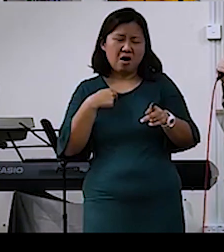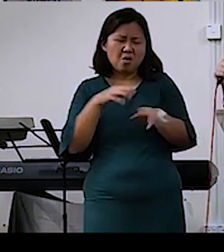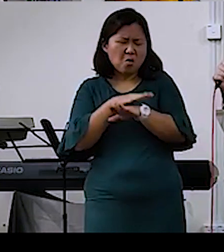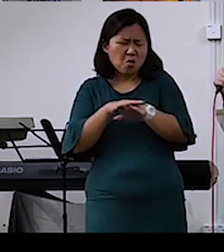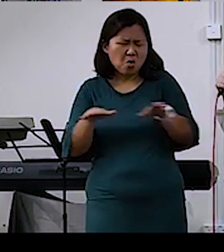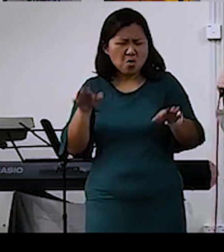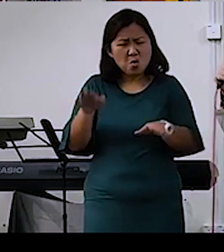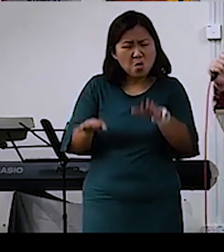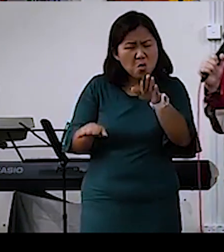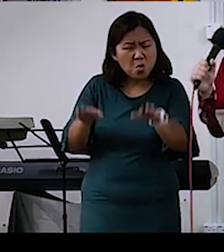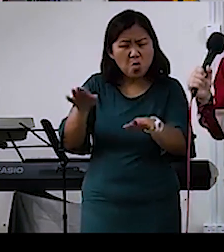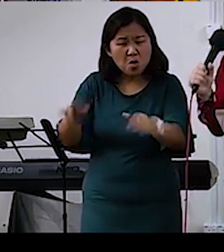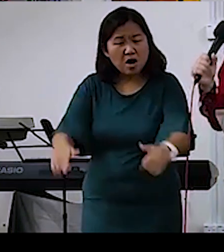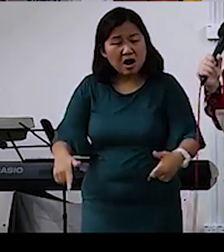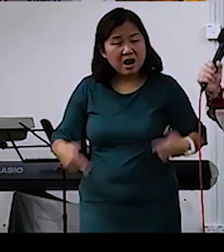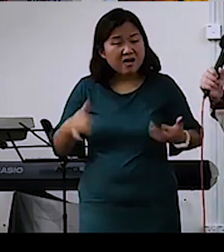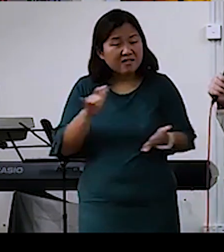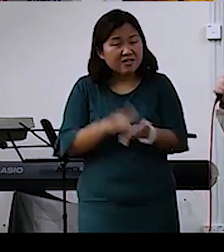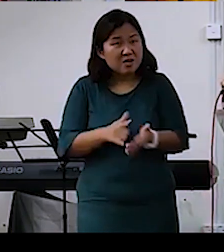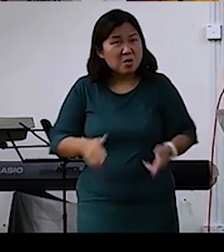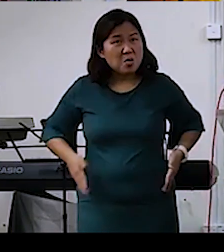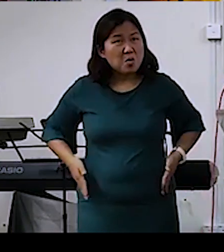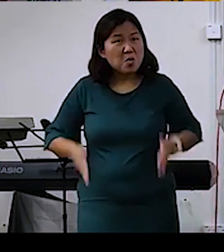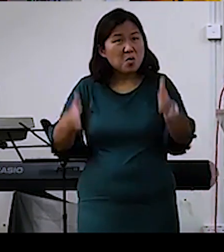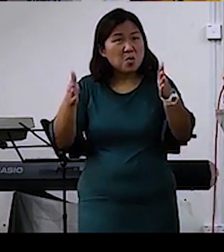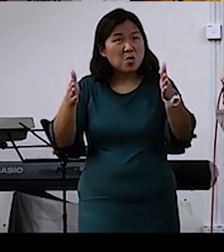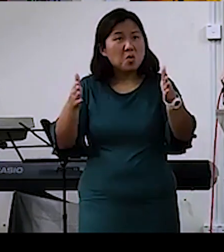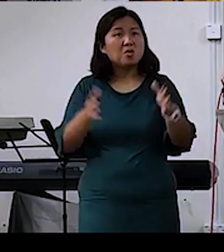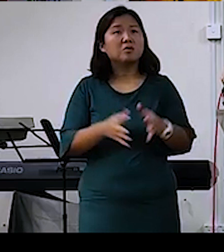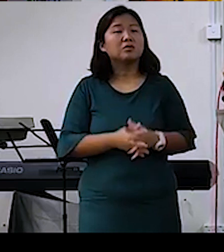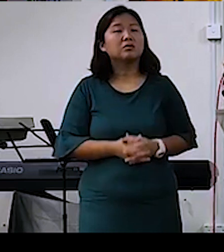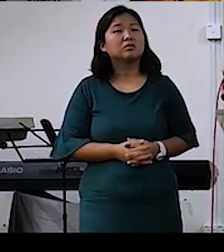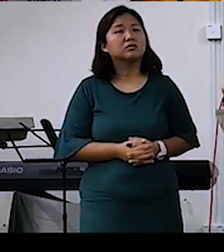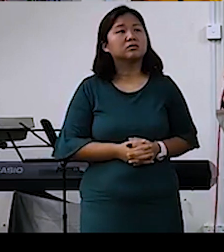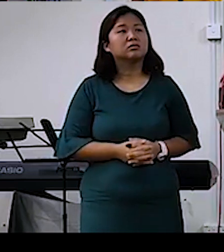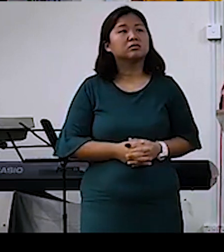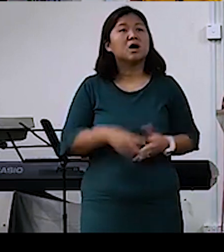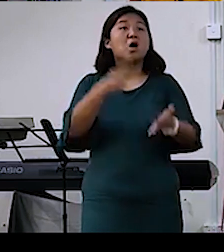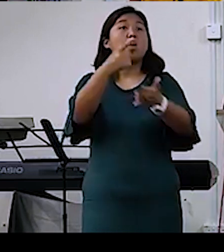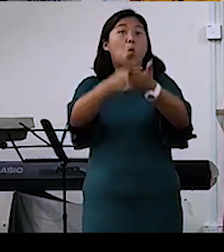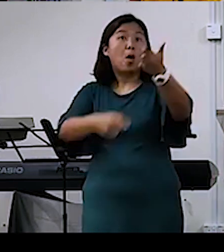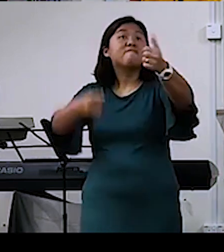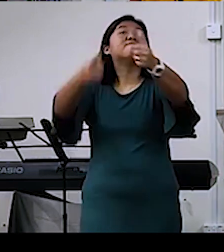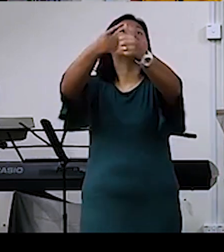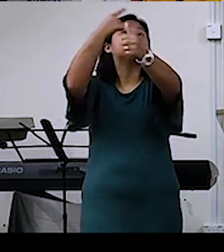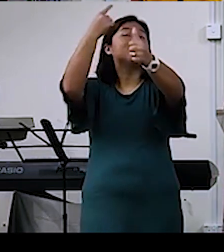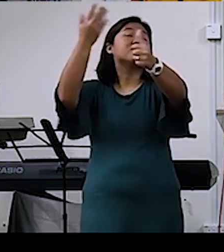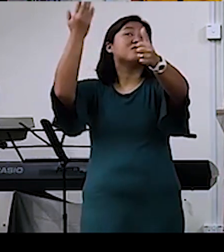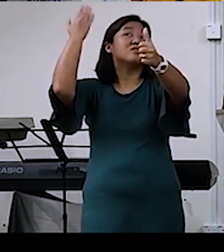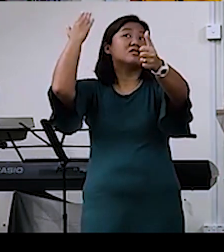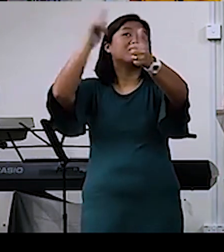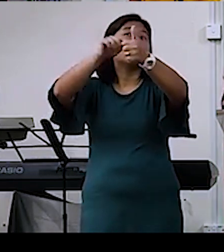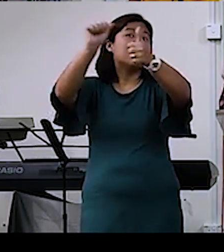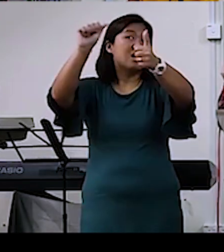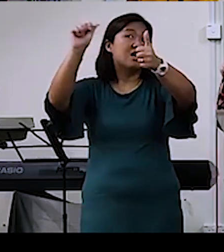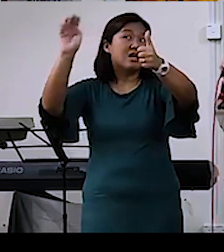but I can't help it because we have not renounced. What comes first? What is the antecedent? Antecedent is what is first. Okay, the A,